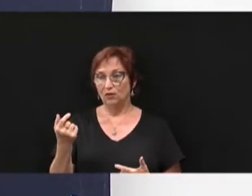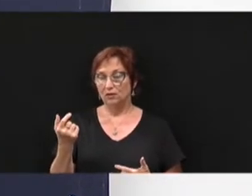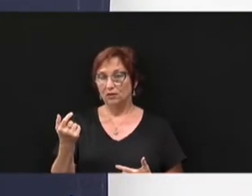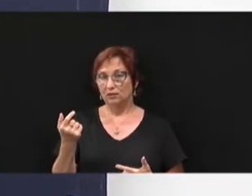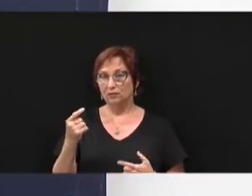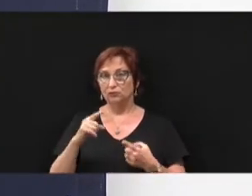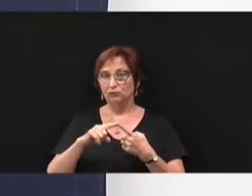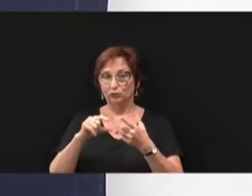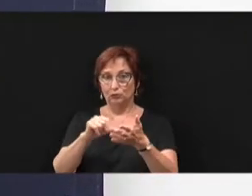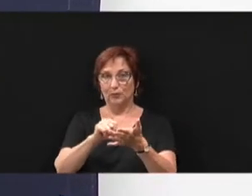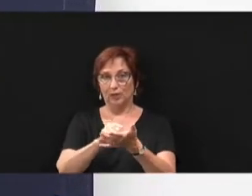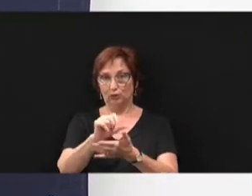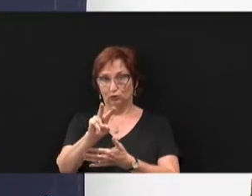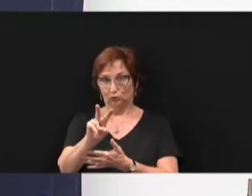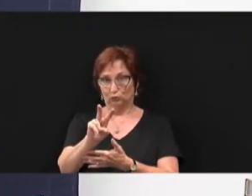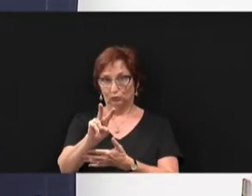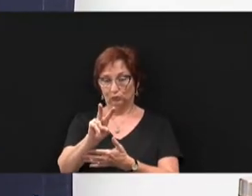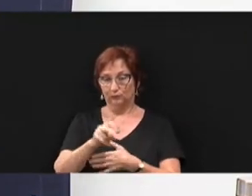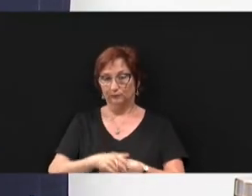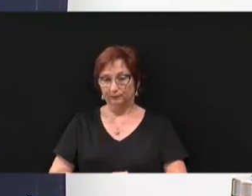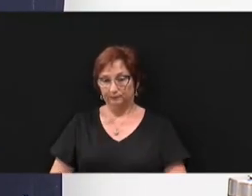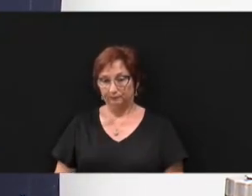to page 2 here.